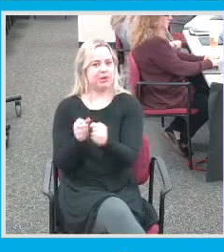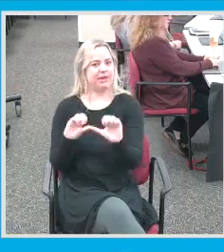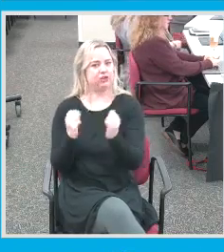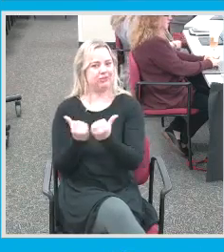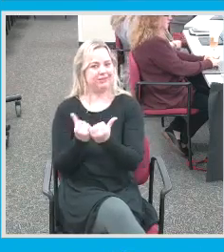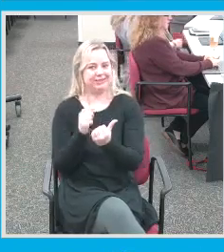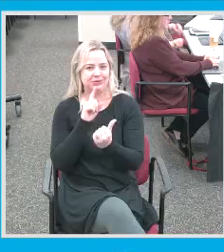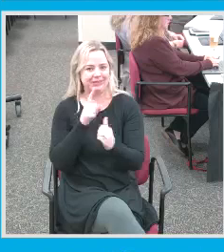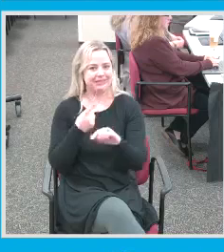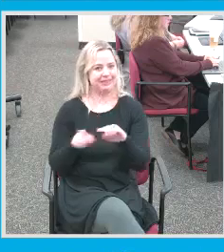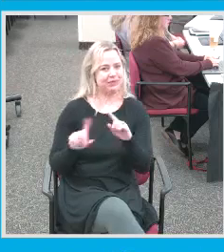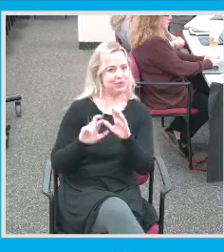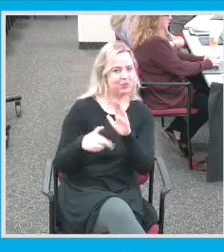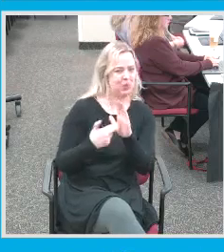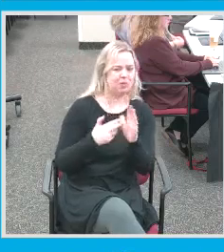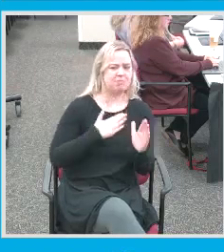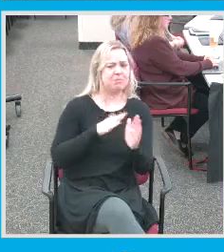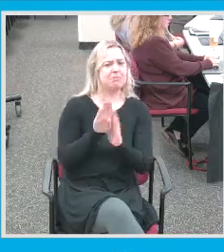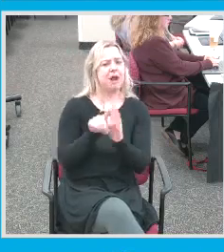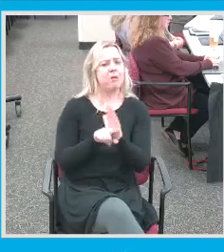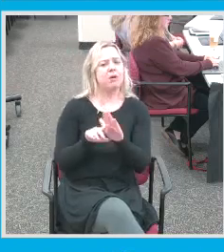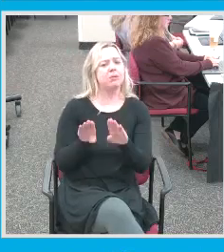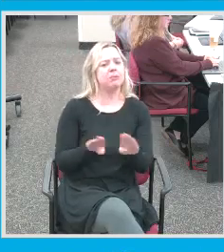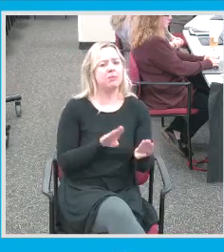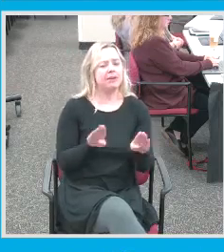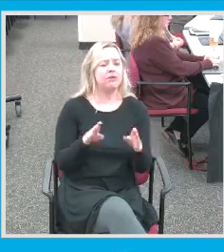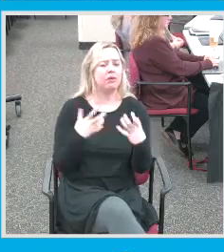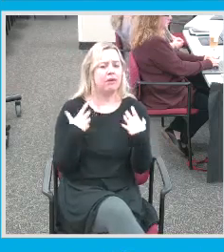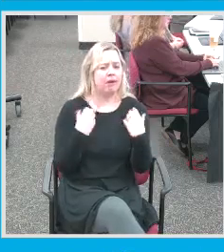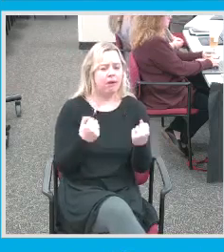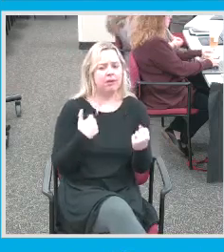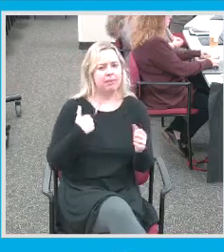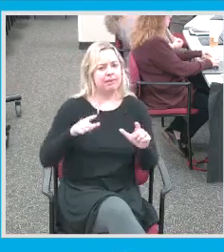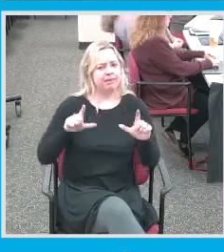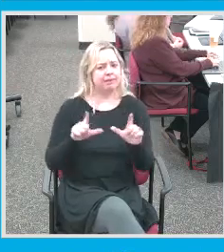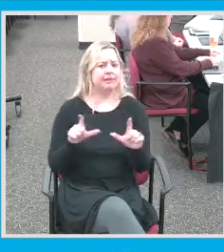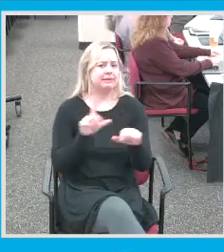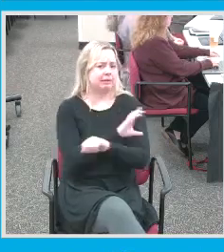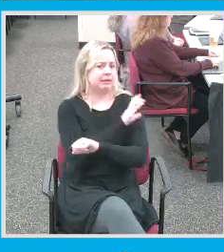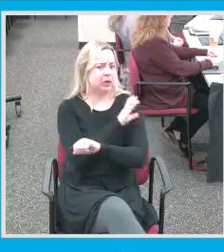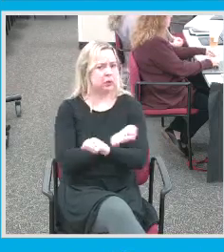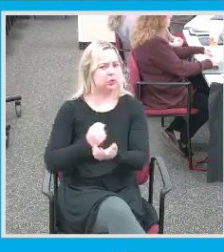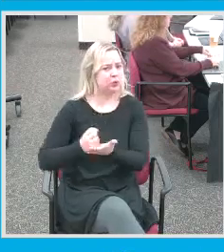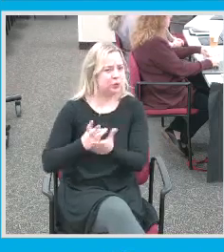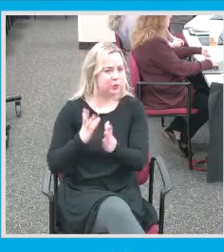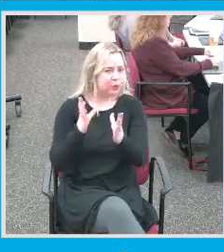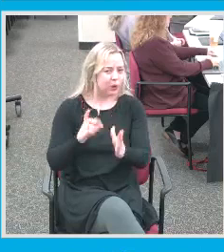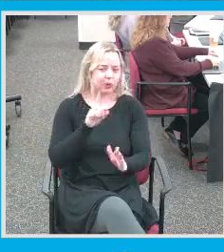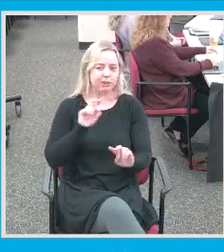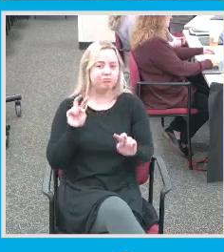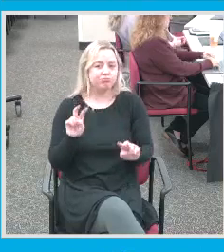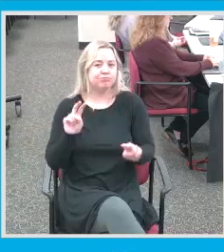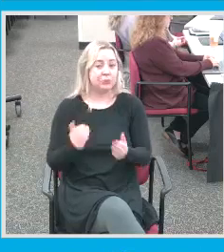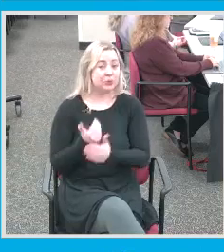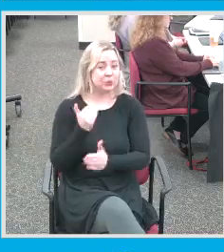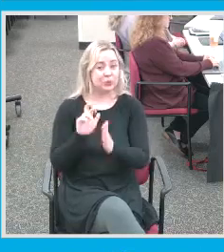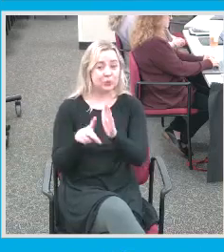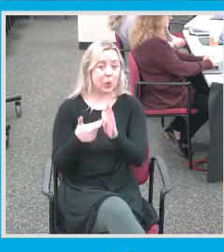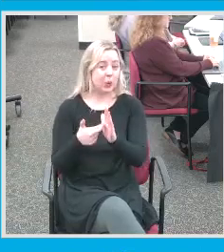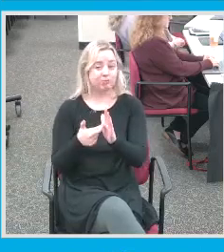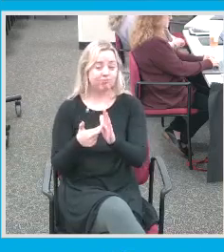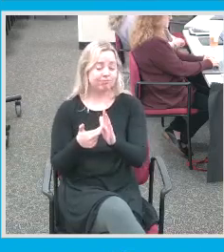have my background in behavioral health. I'm a licensed clinical social worker. And so I'm just really looking forward to this new role.